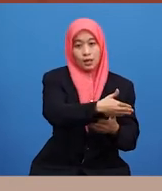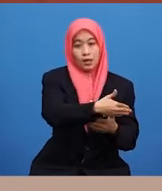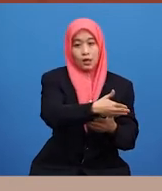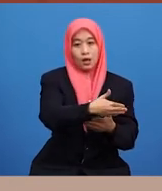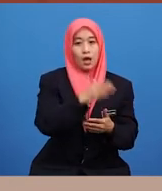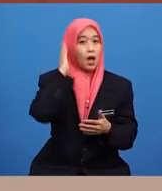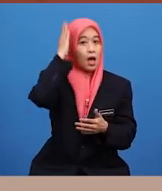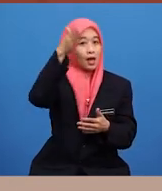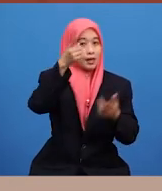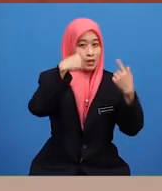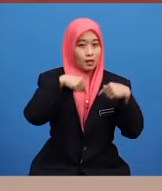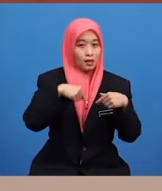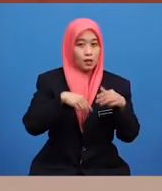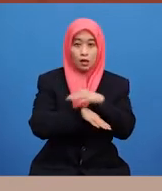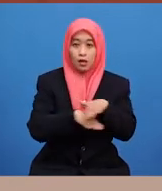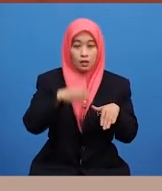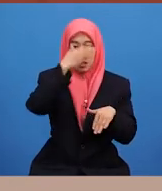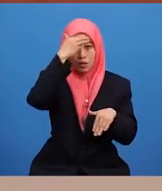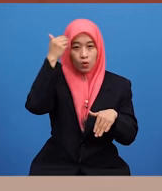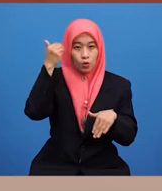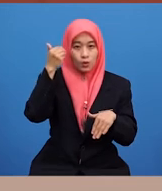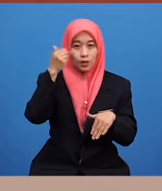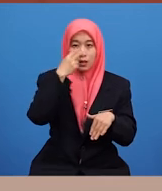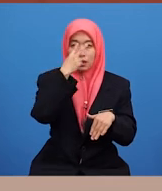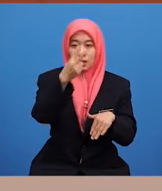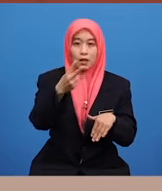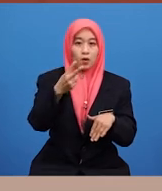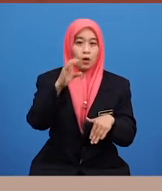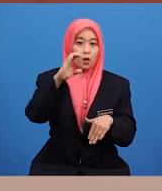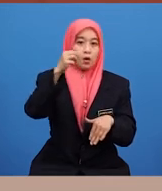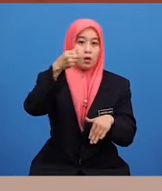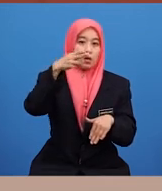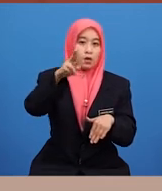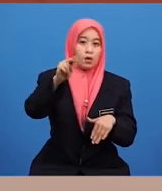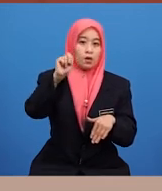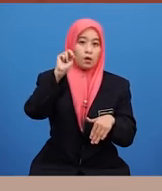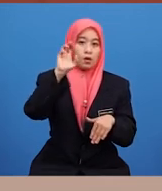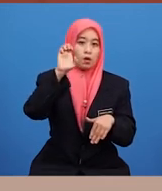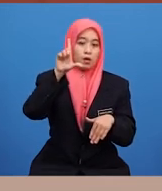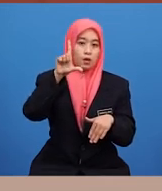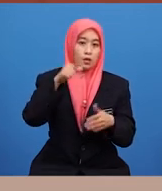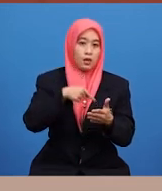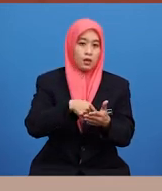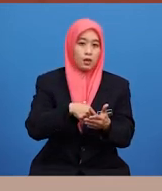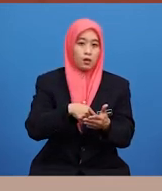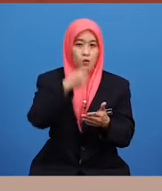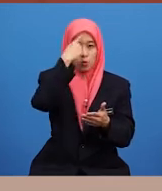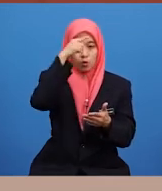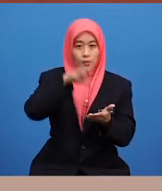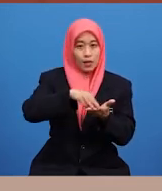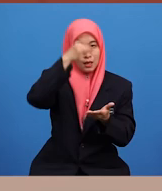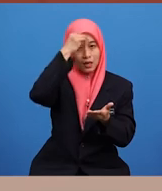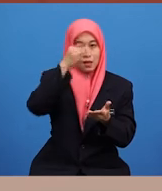this channel for more interesting and fun English lesson. Until next time then, bye!